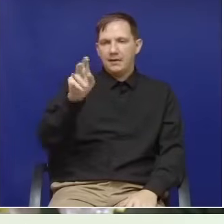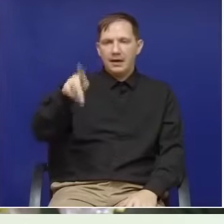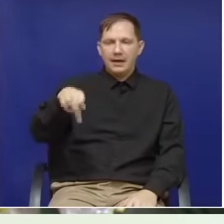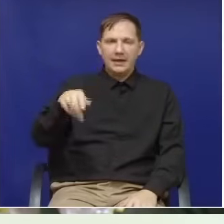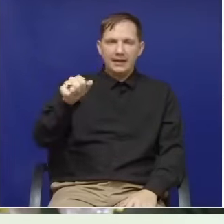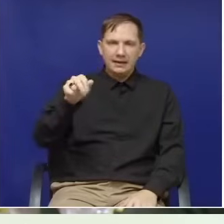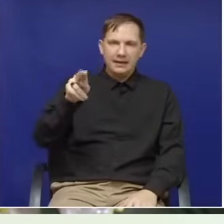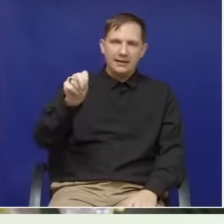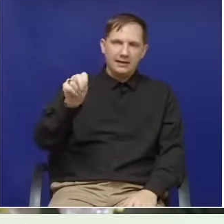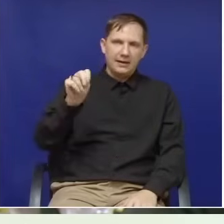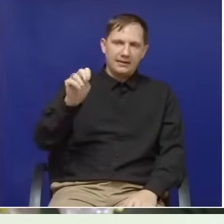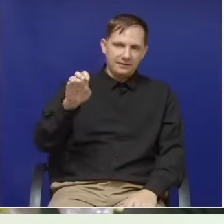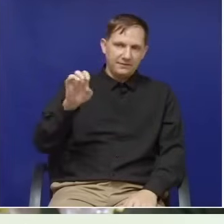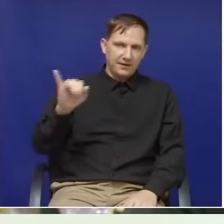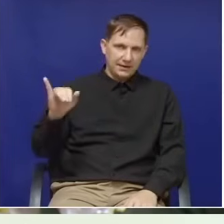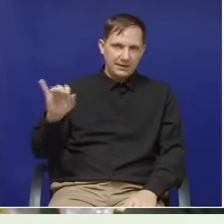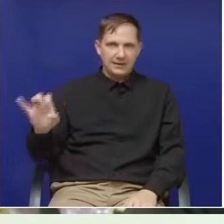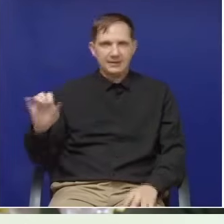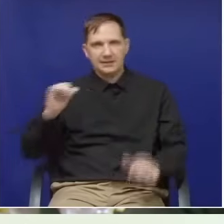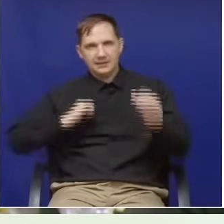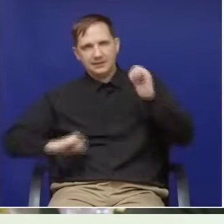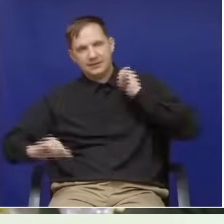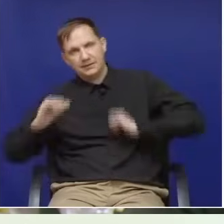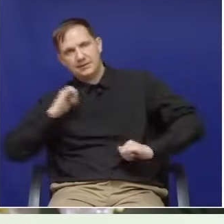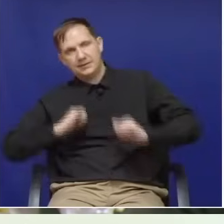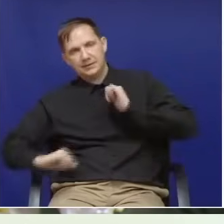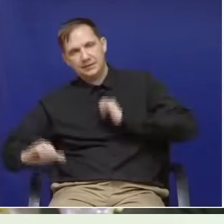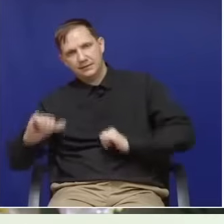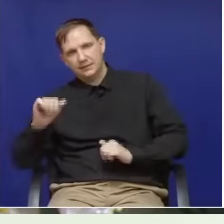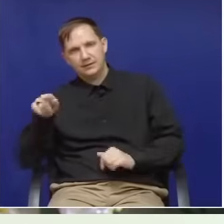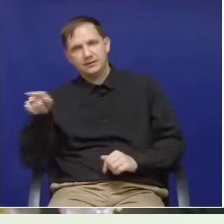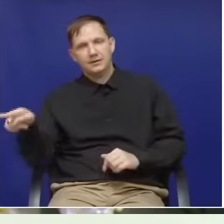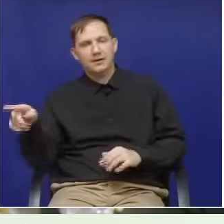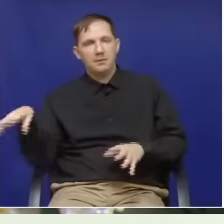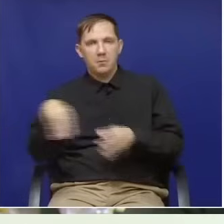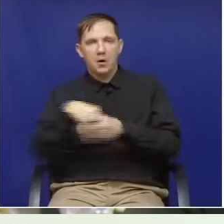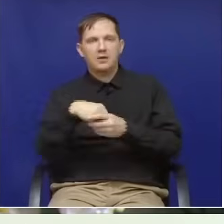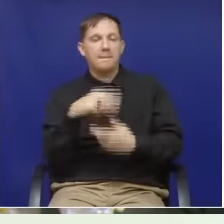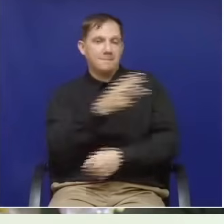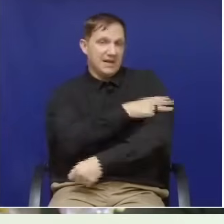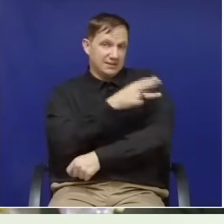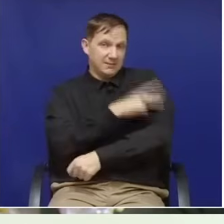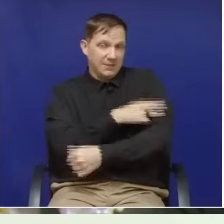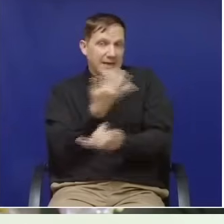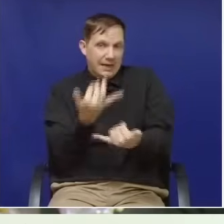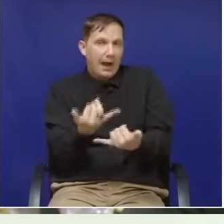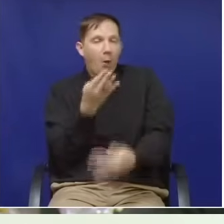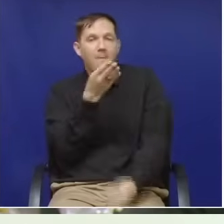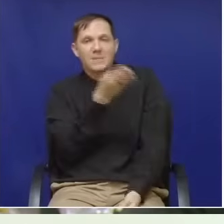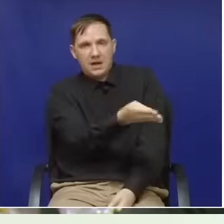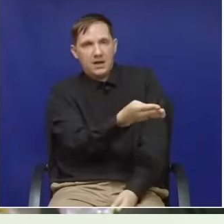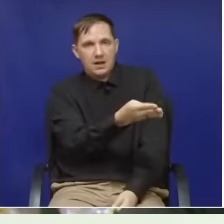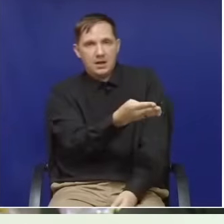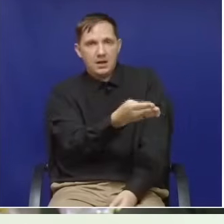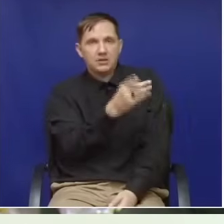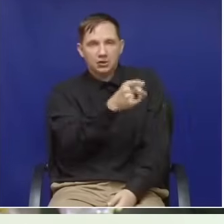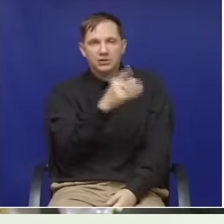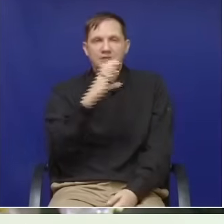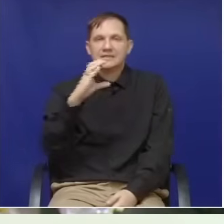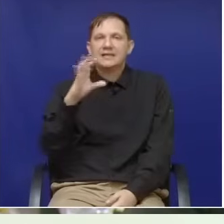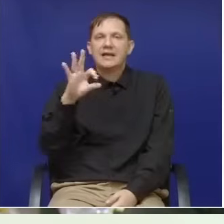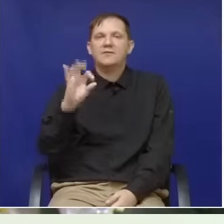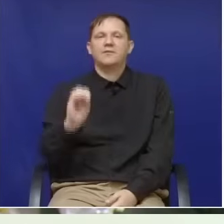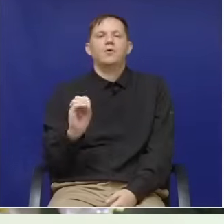National Commissioner. General Dimpani is part of management as we speak. She's the CFO